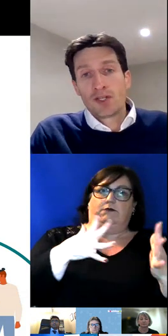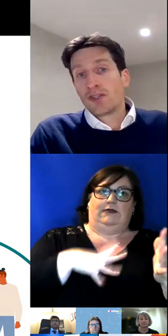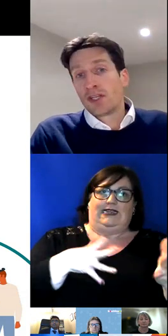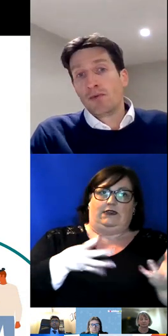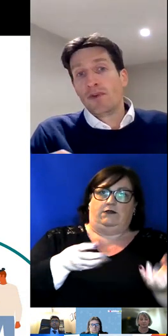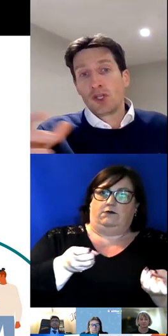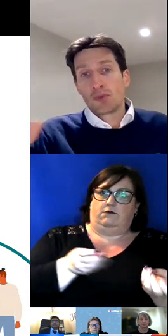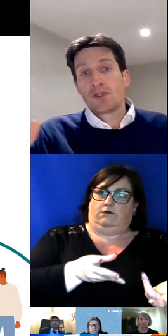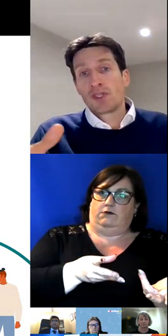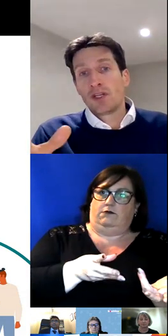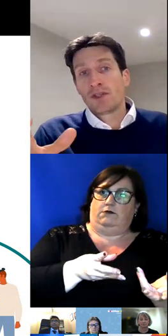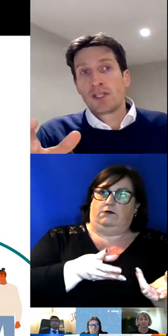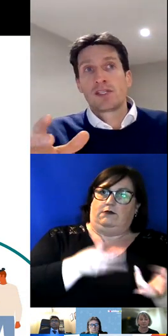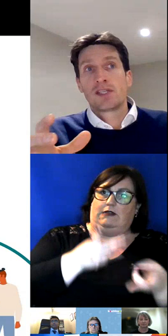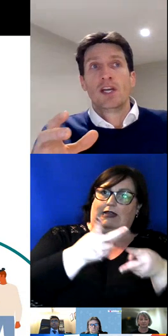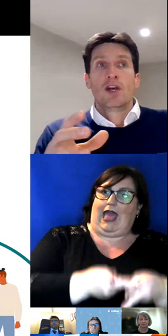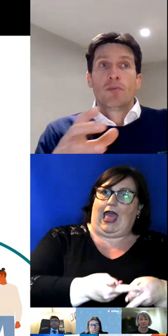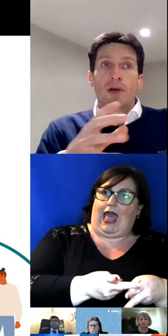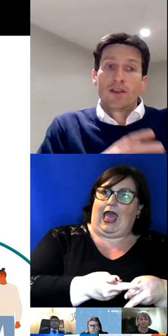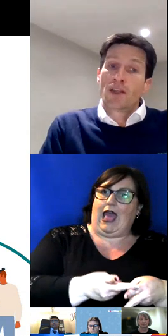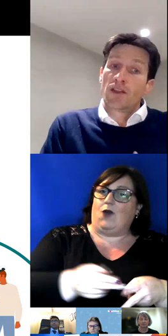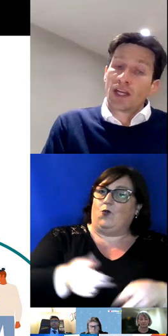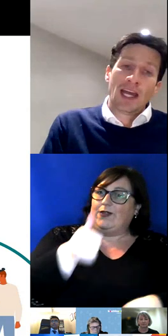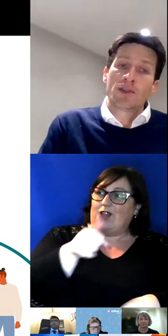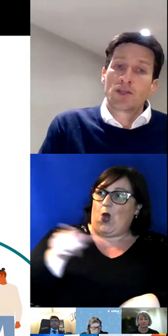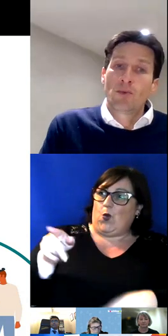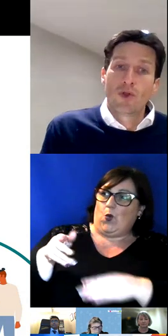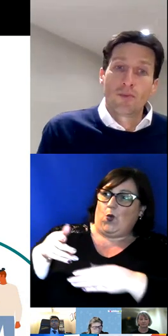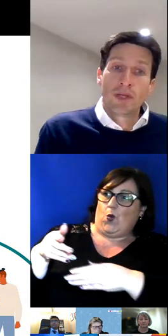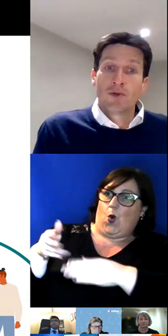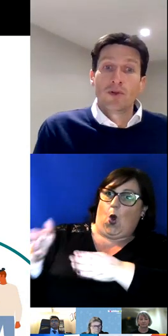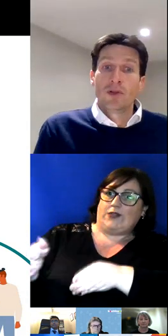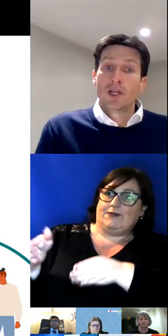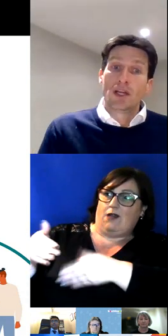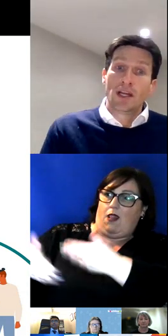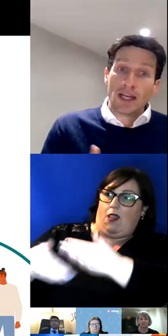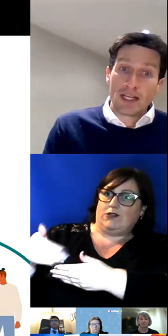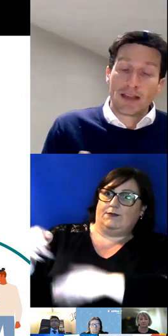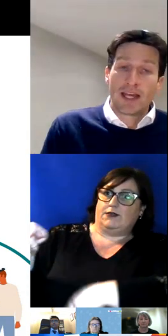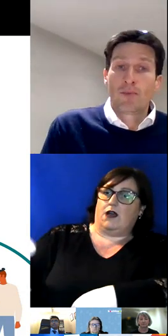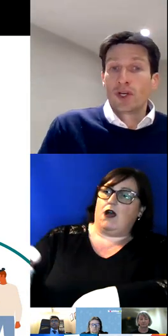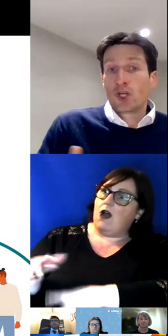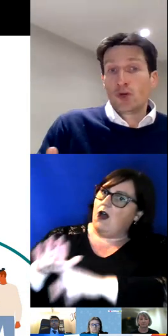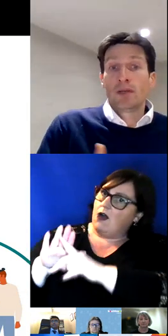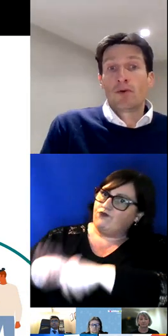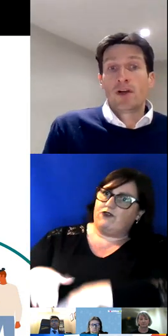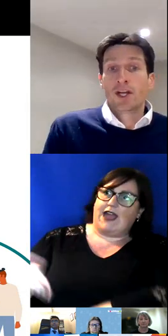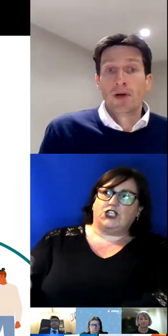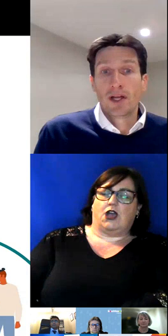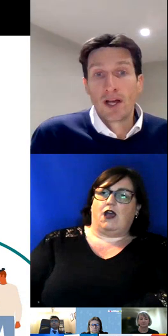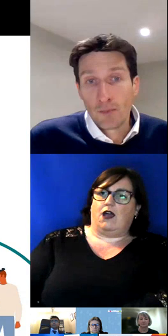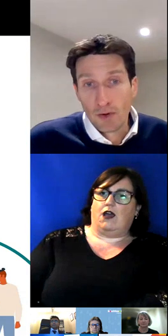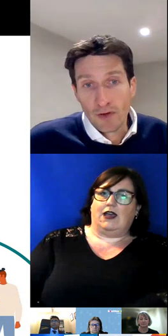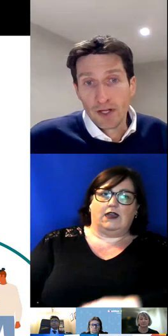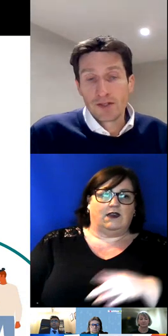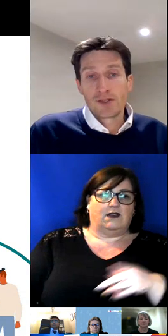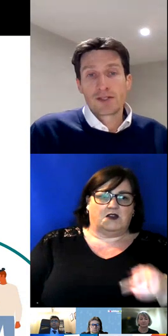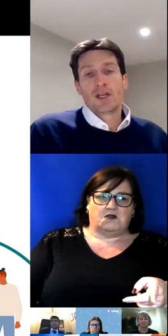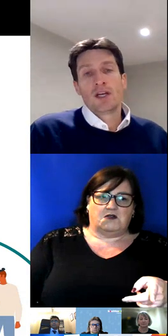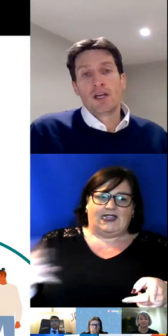significant pressures on some of our hospital services, but the care and support that people need at that point could be provided by